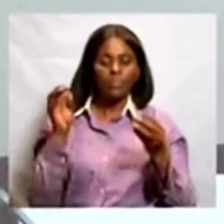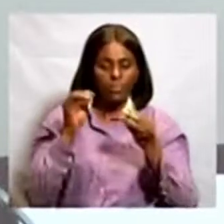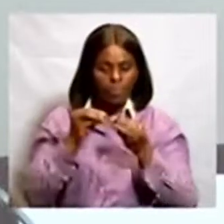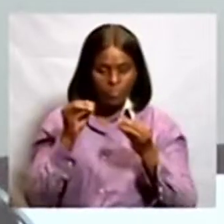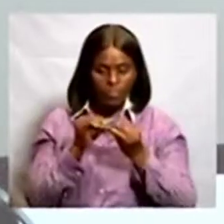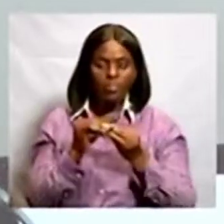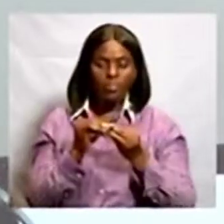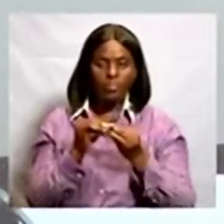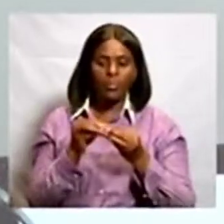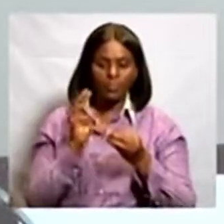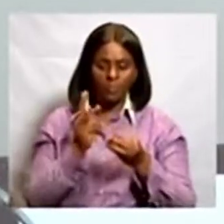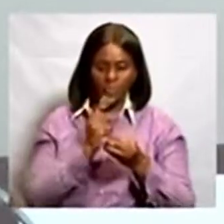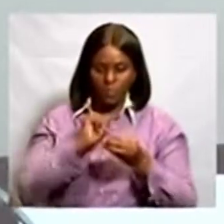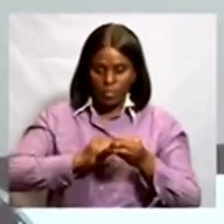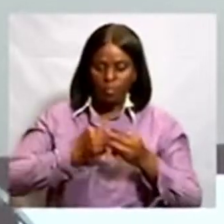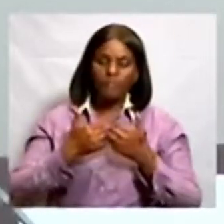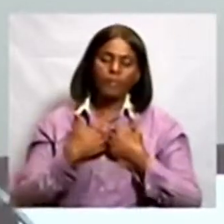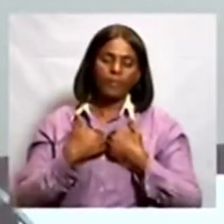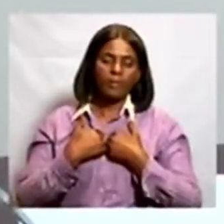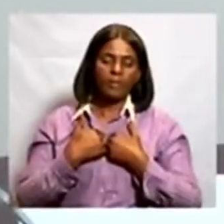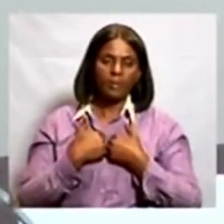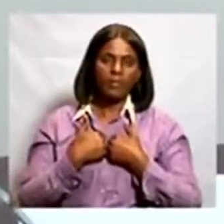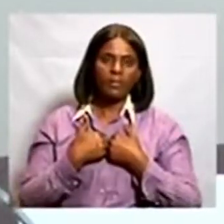Further, we have